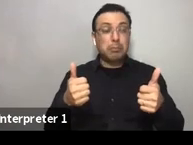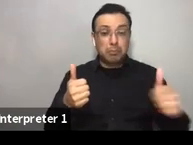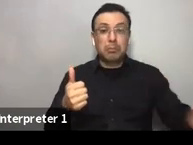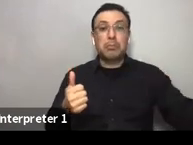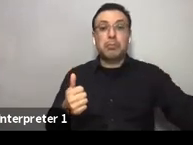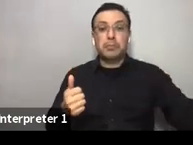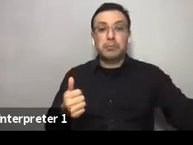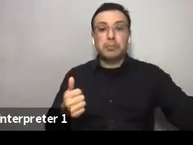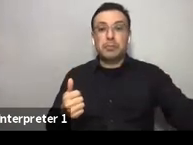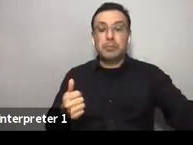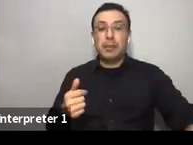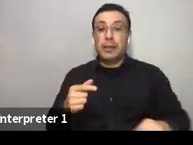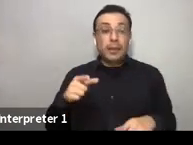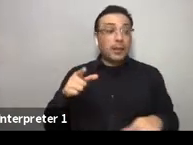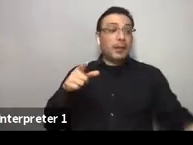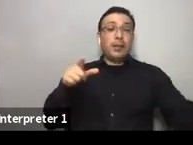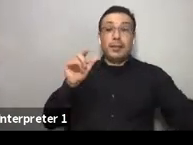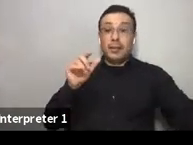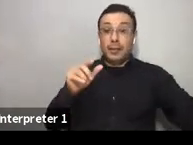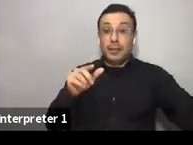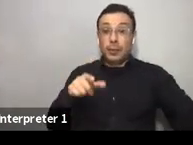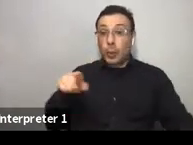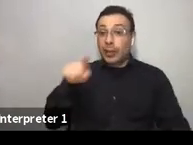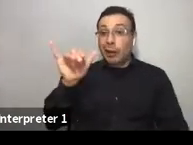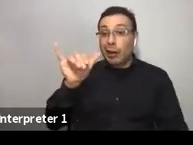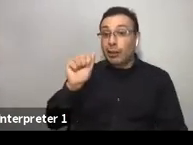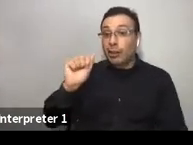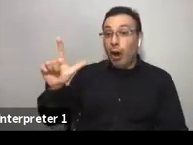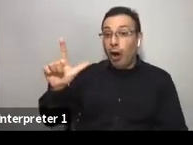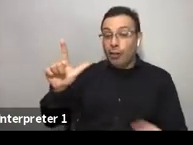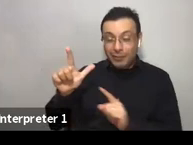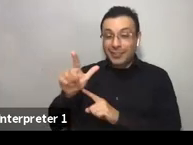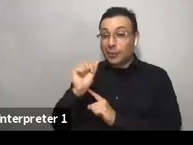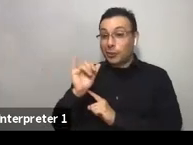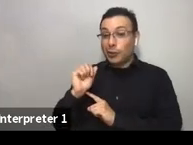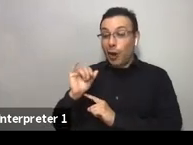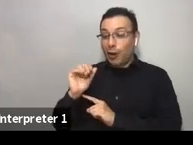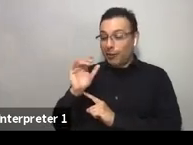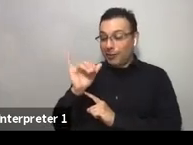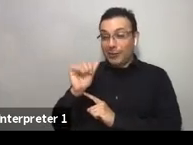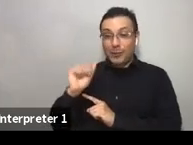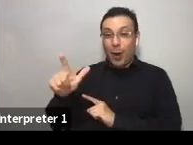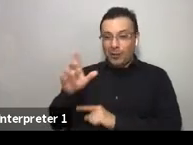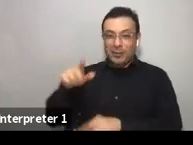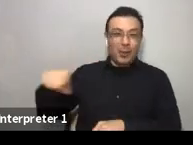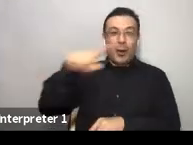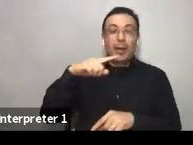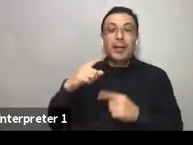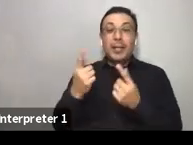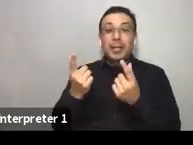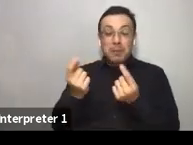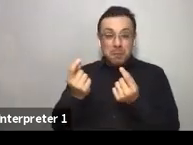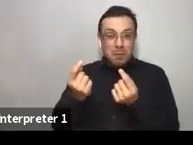And while y'all are doing that, I'm going to start moving through the safety and survival. Absolutely. Privacy is at the center of